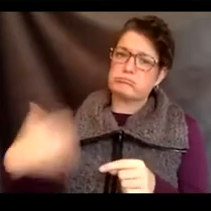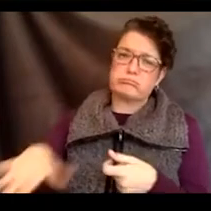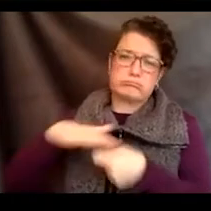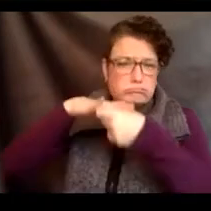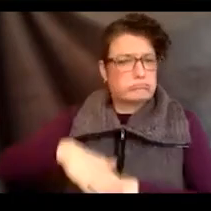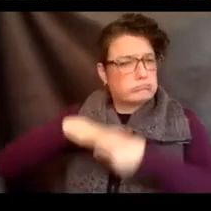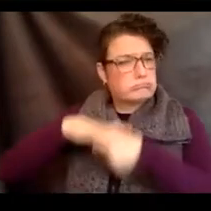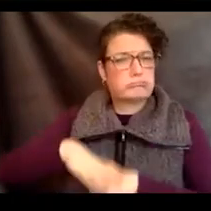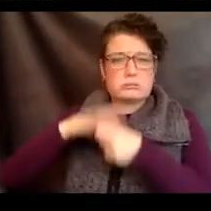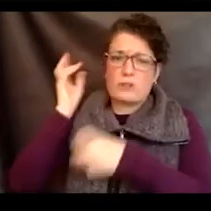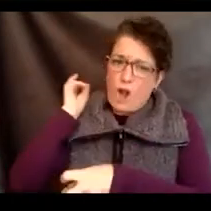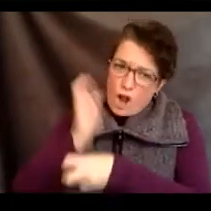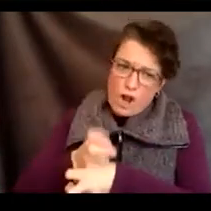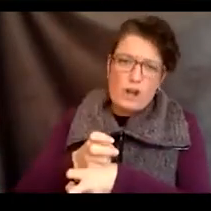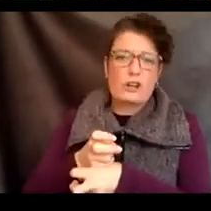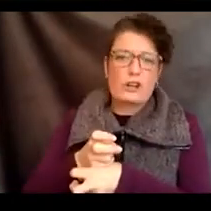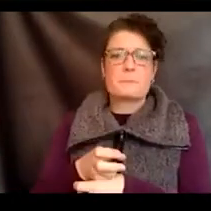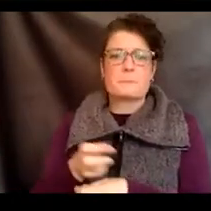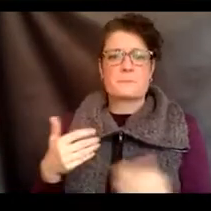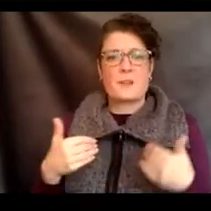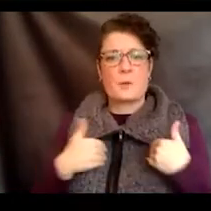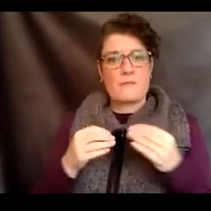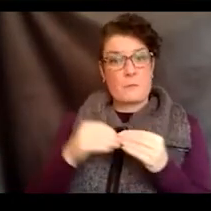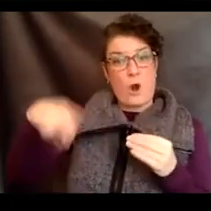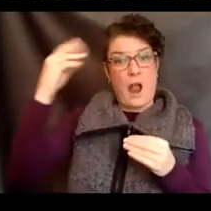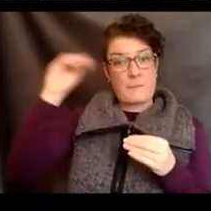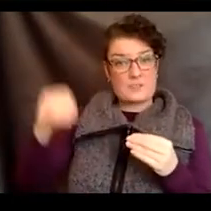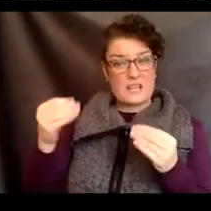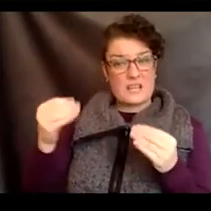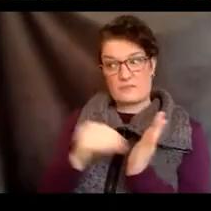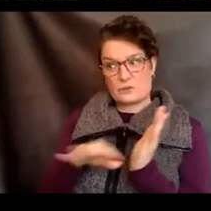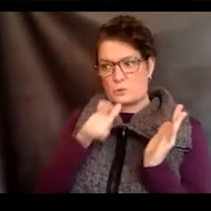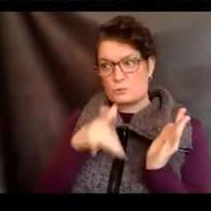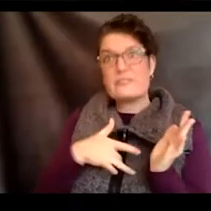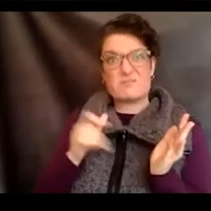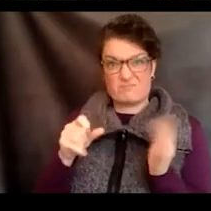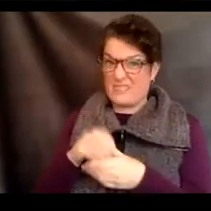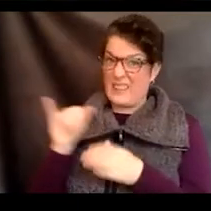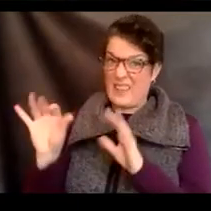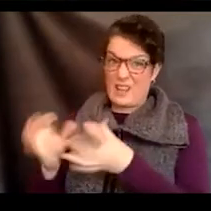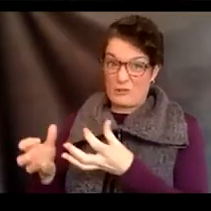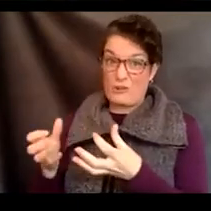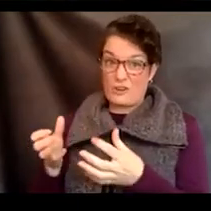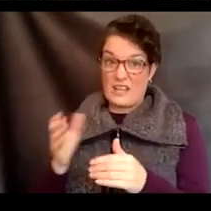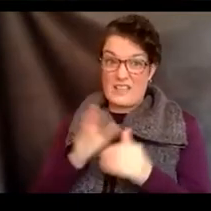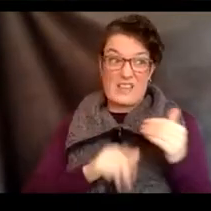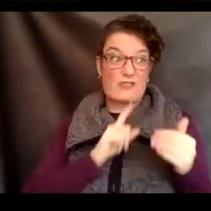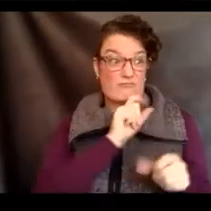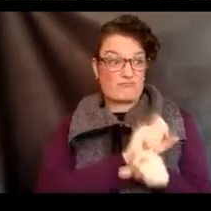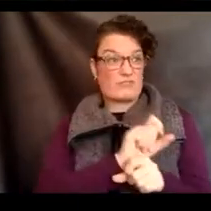think we have a higher percentage of students that feel like they're in that category than's probably right when you're looking at a